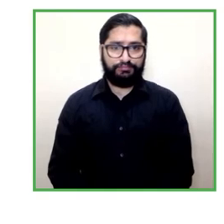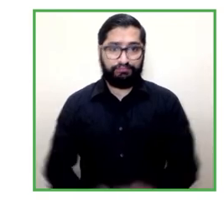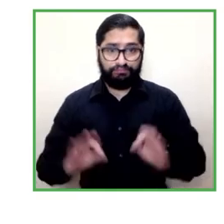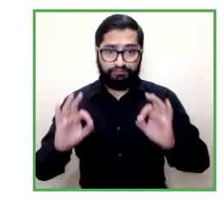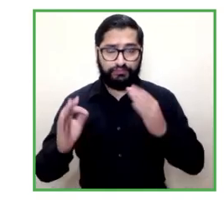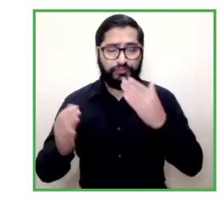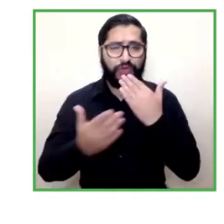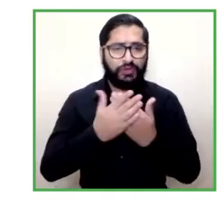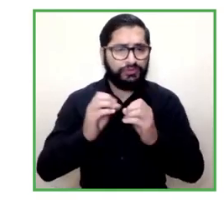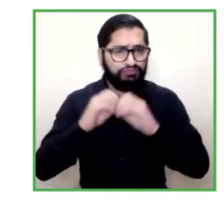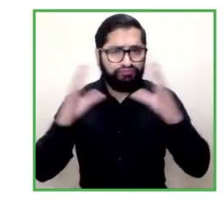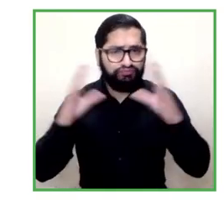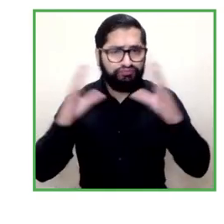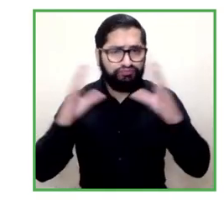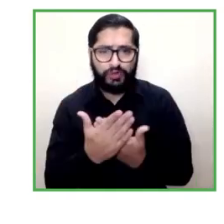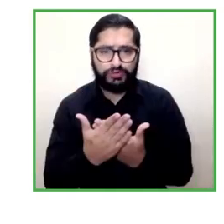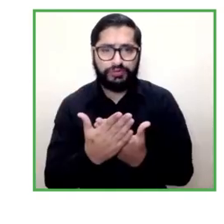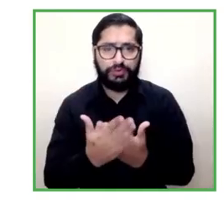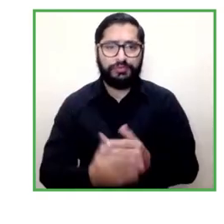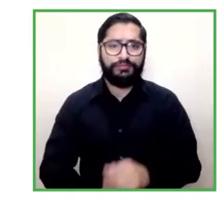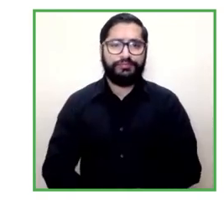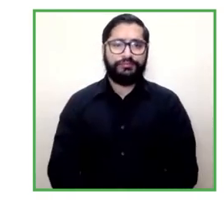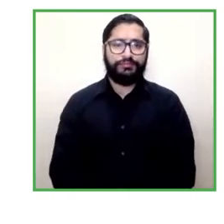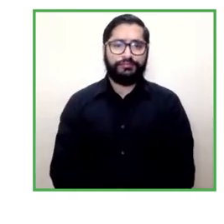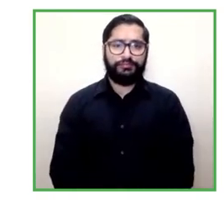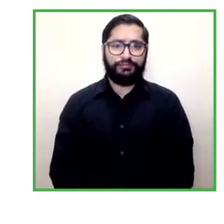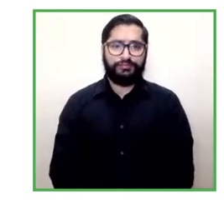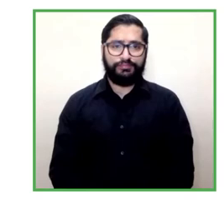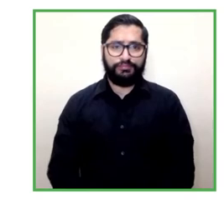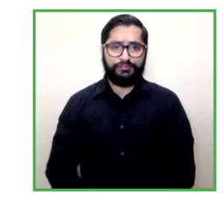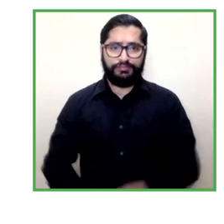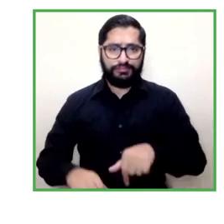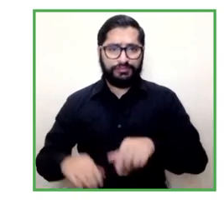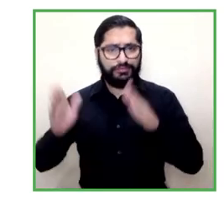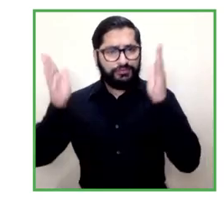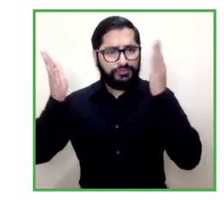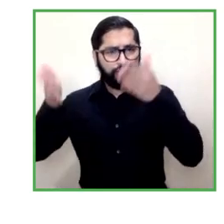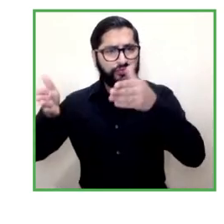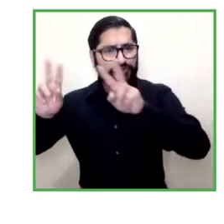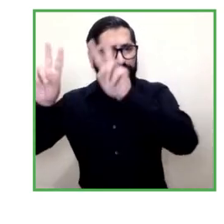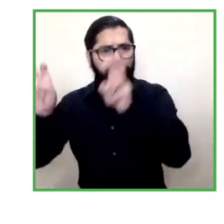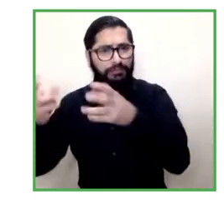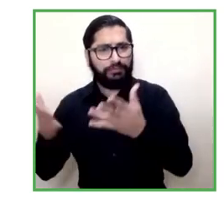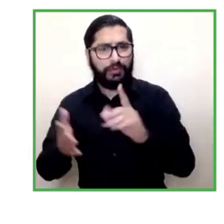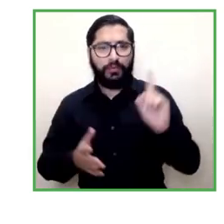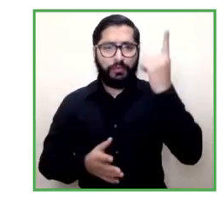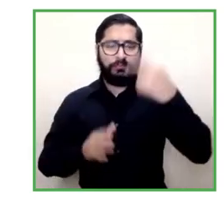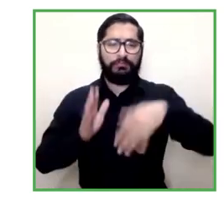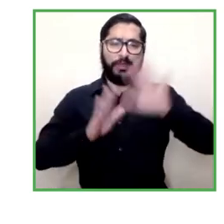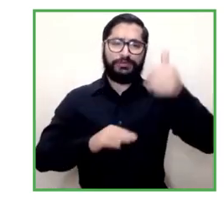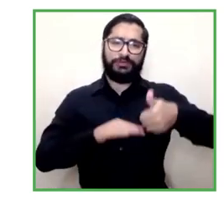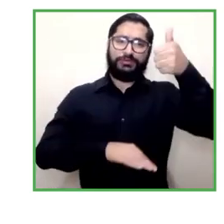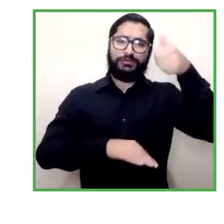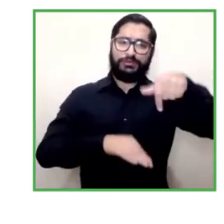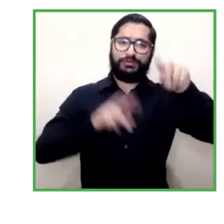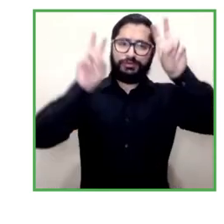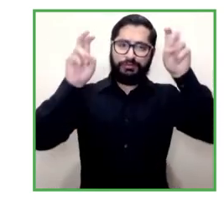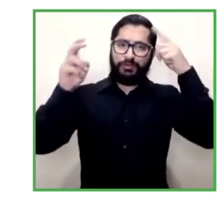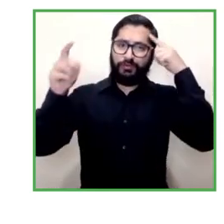Great, thank you so much. In that aspect, what was the biggest challenge?